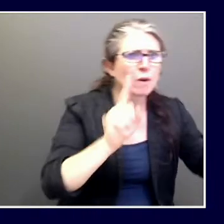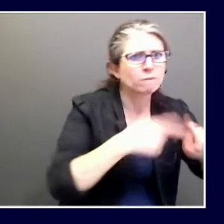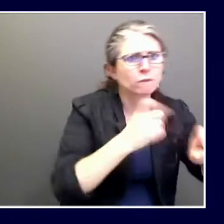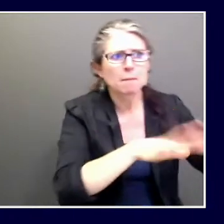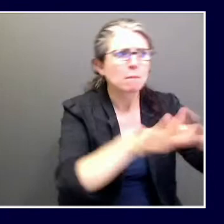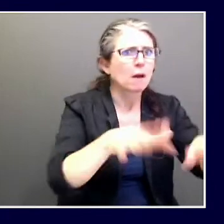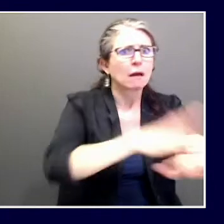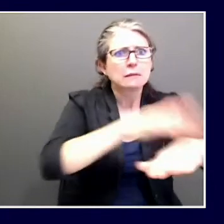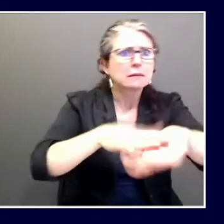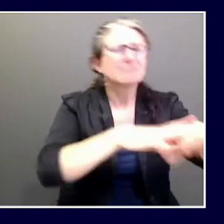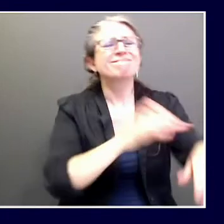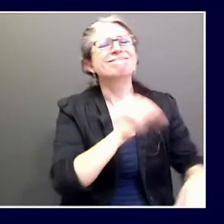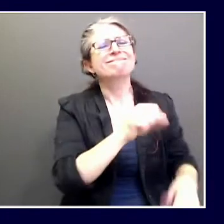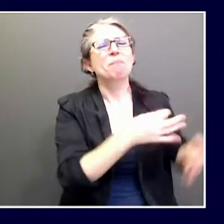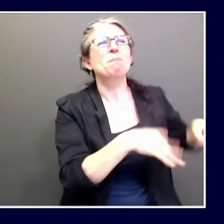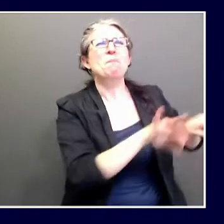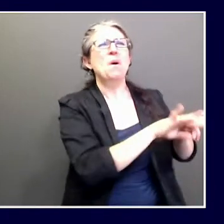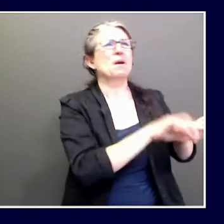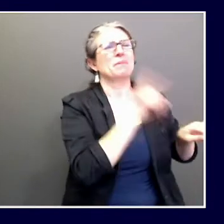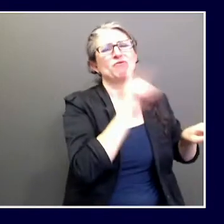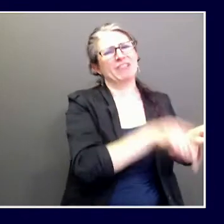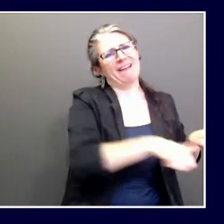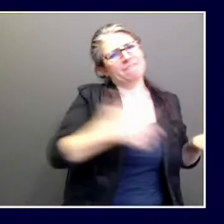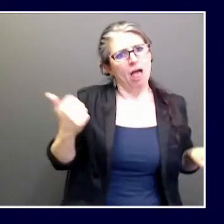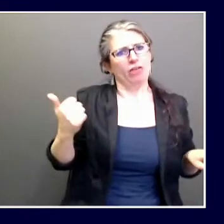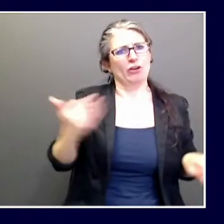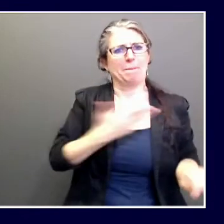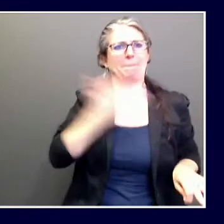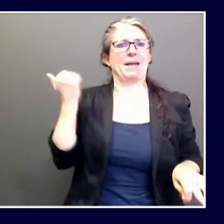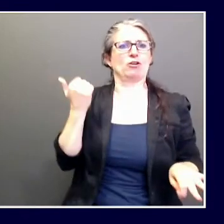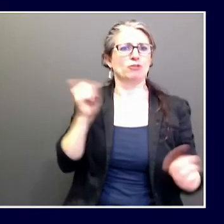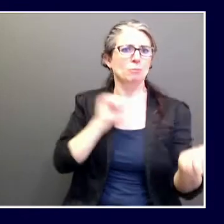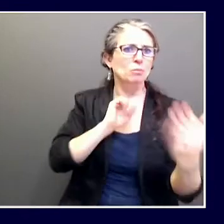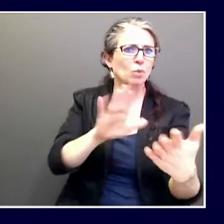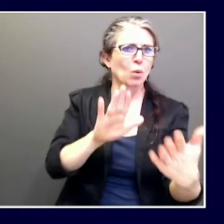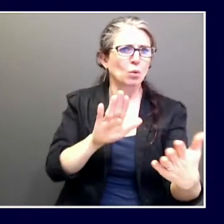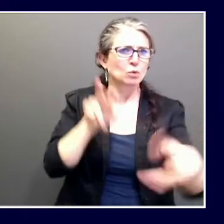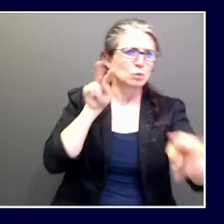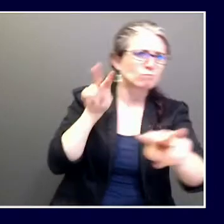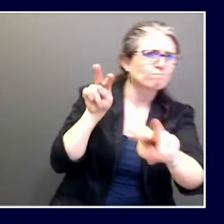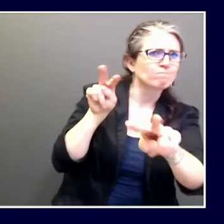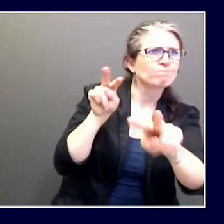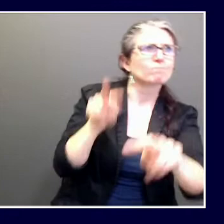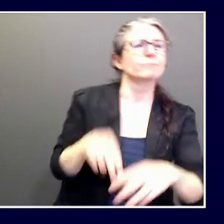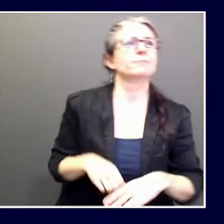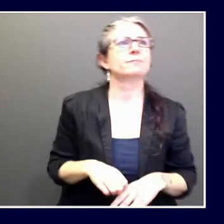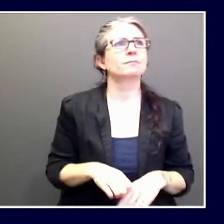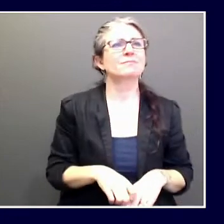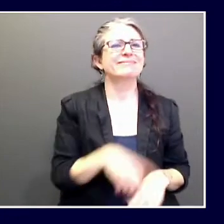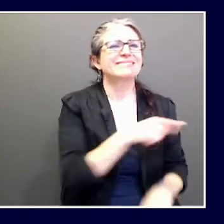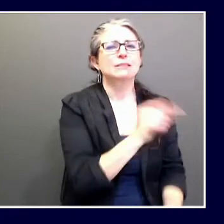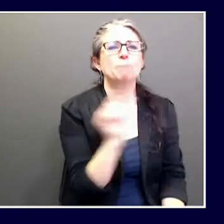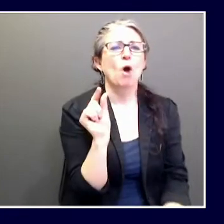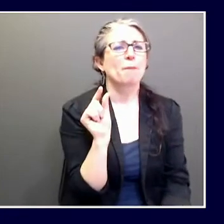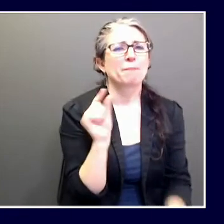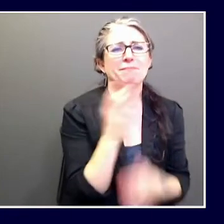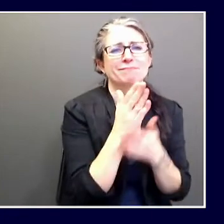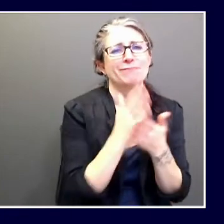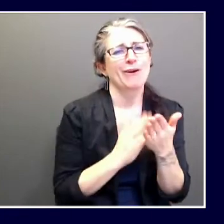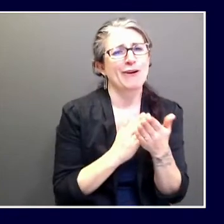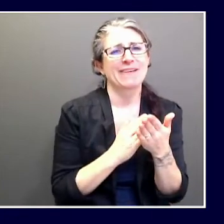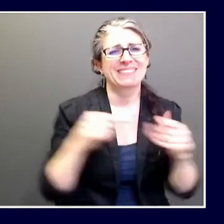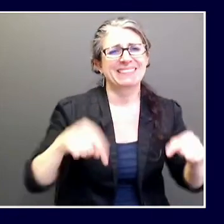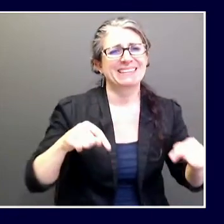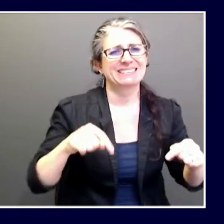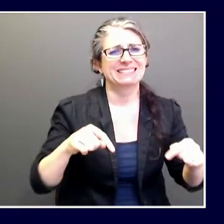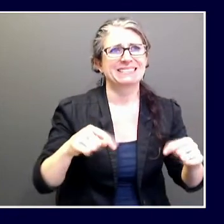are doing it. We've always been doing it, but it is part and parcel of the broader approach that we need to be taking for Omicron. That